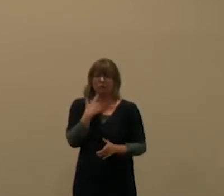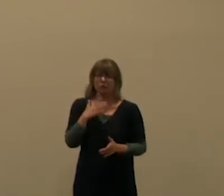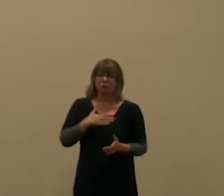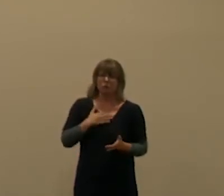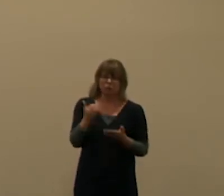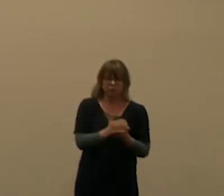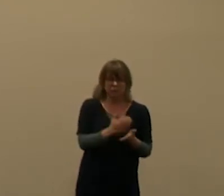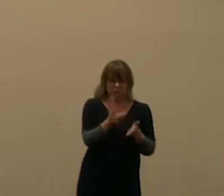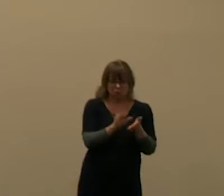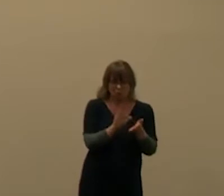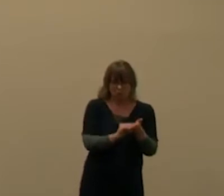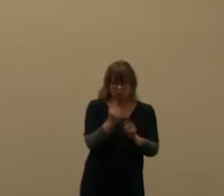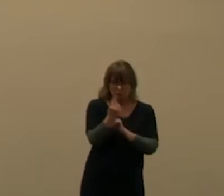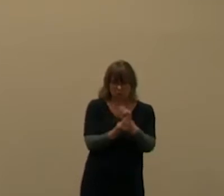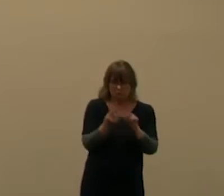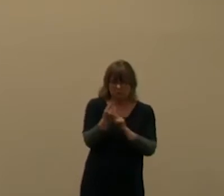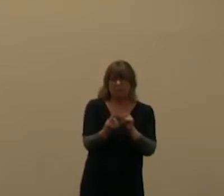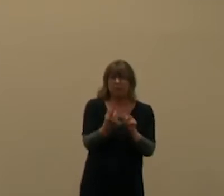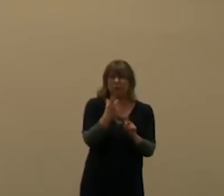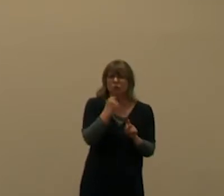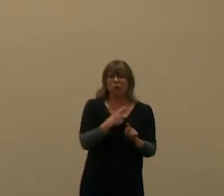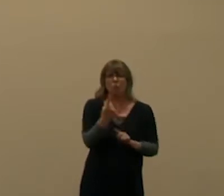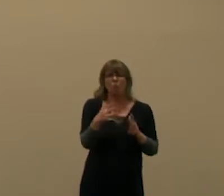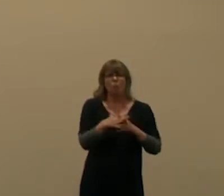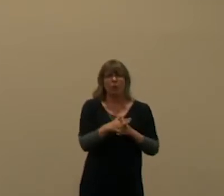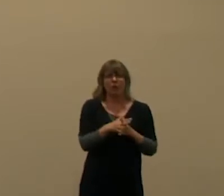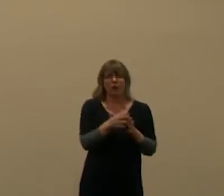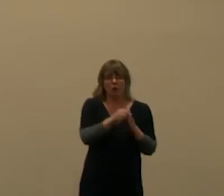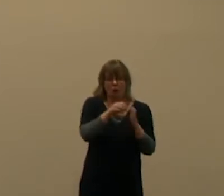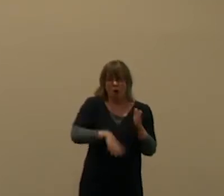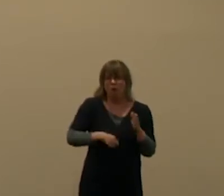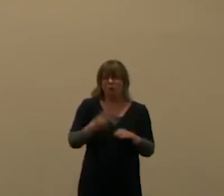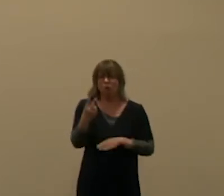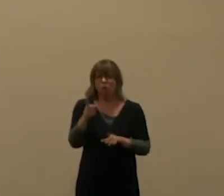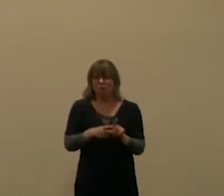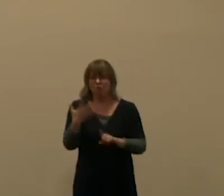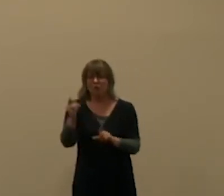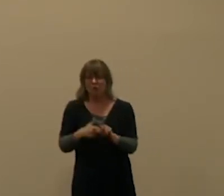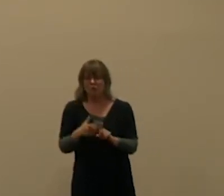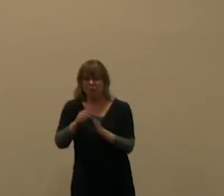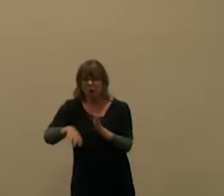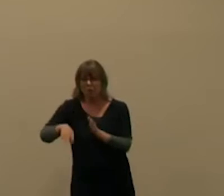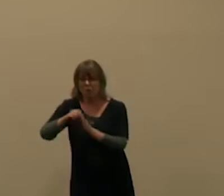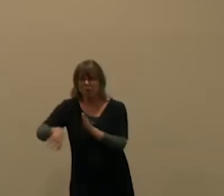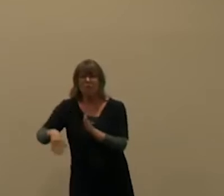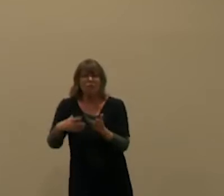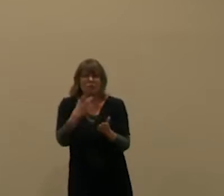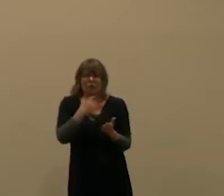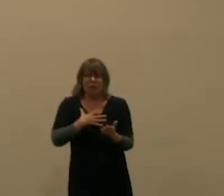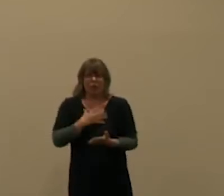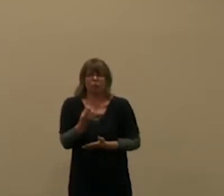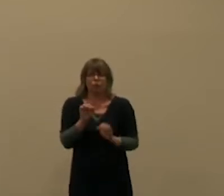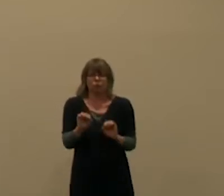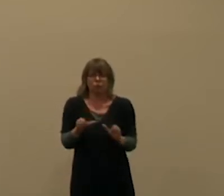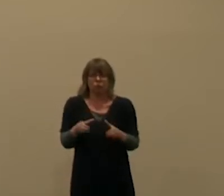change this into after 1 week or after 2 years, 5 years, you can actually do that. There's